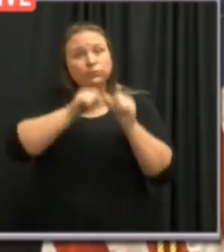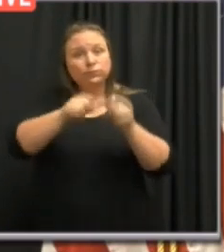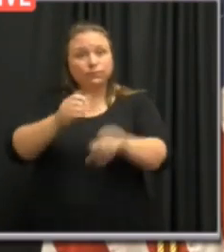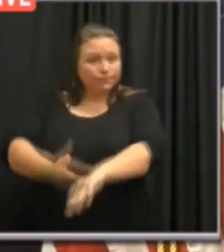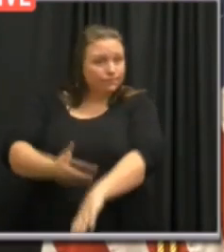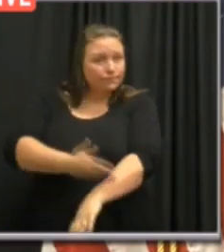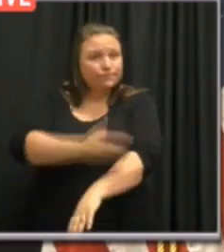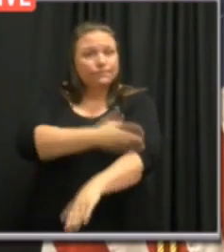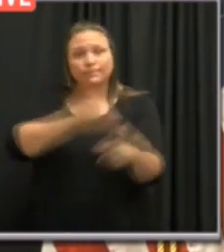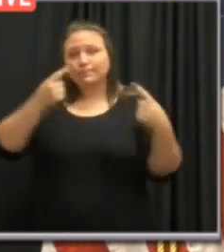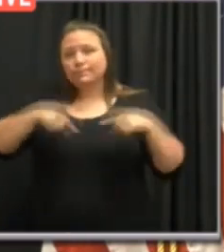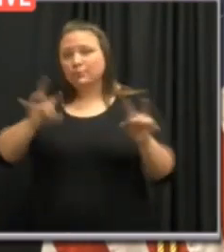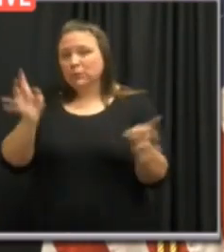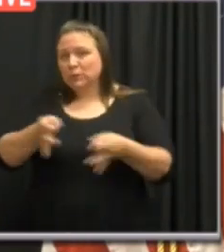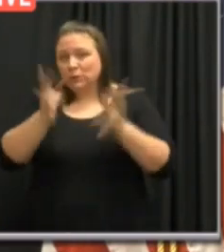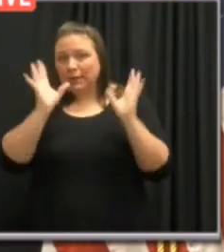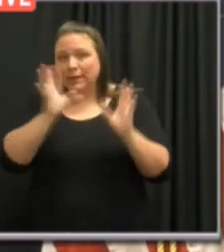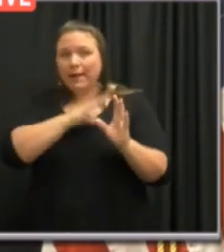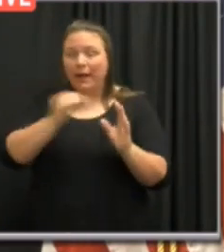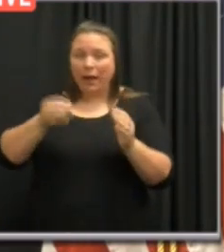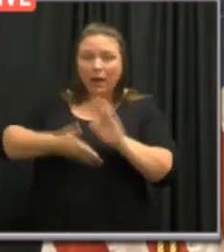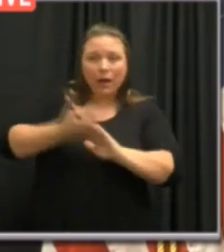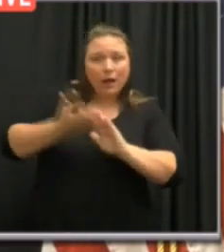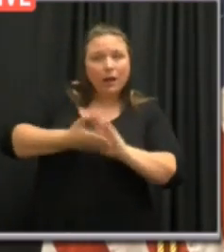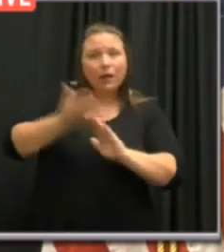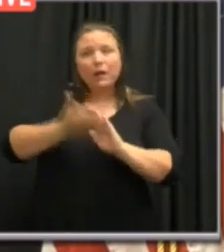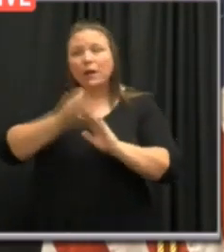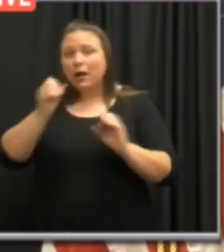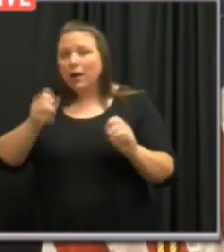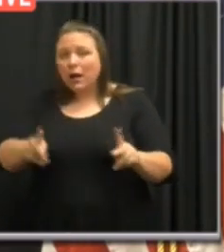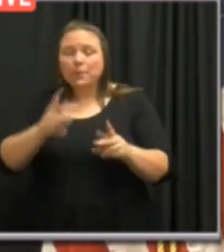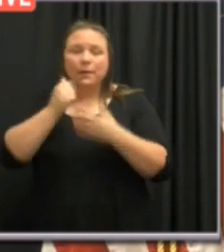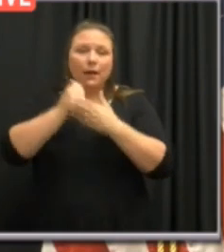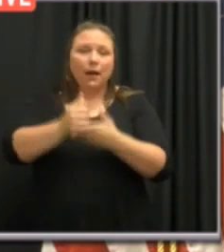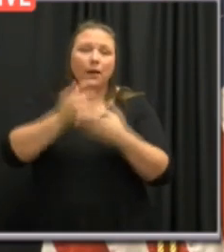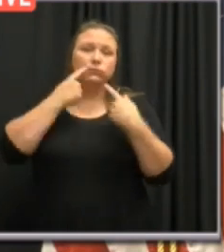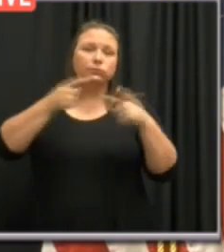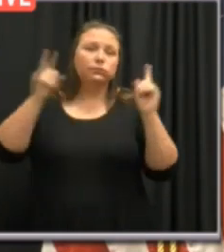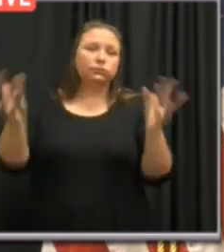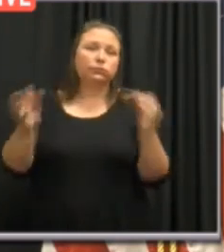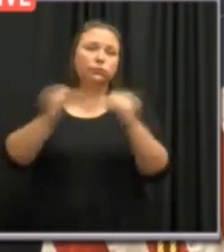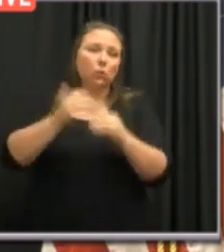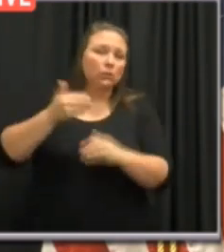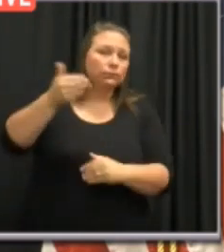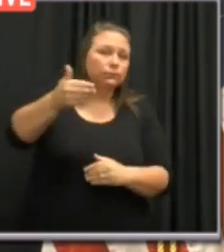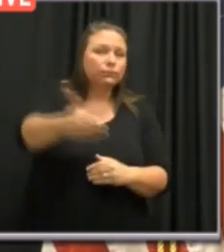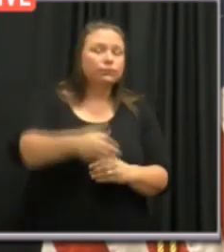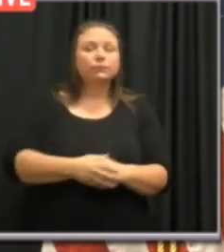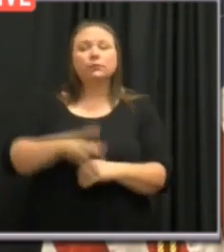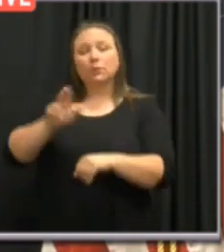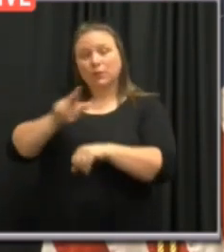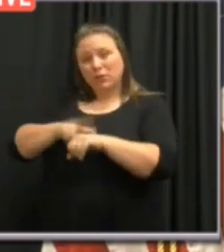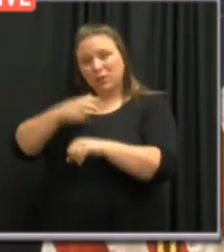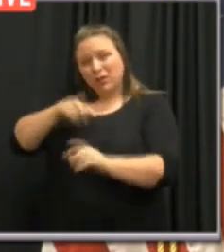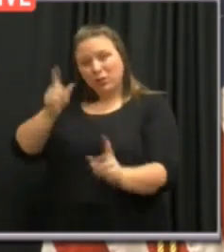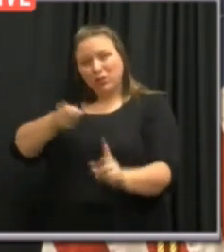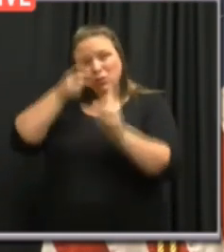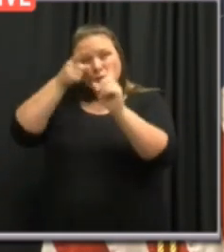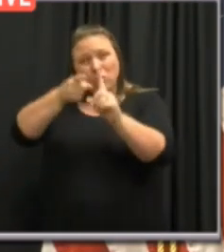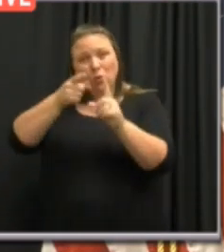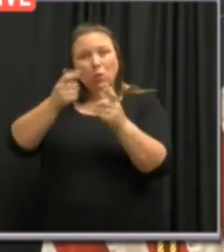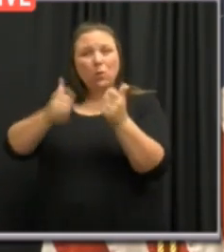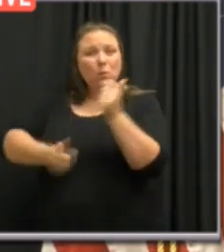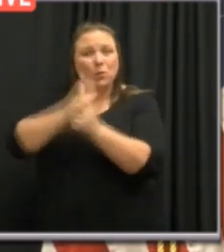improvement during this crisis and the opportunity to get this industry moving forward. Of course, as I said earlier, our number one priority is